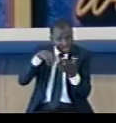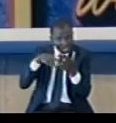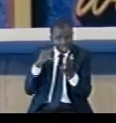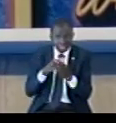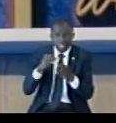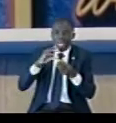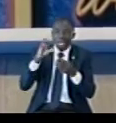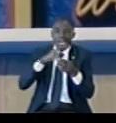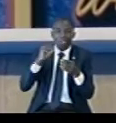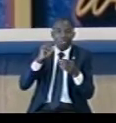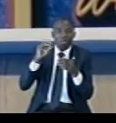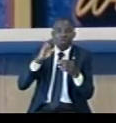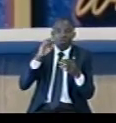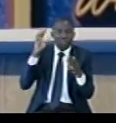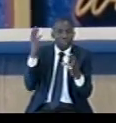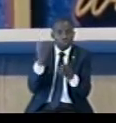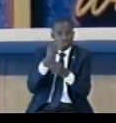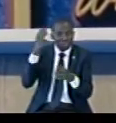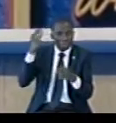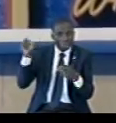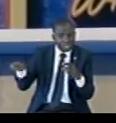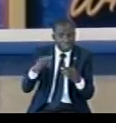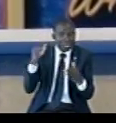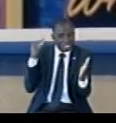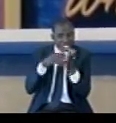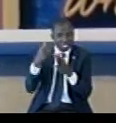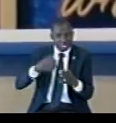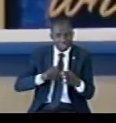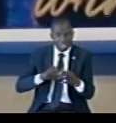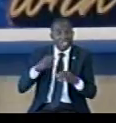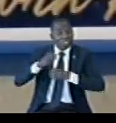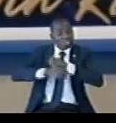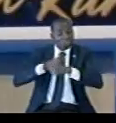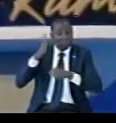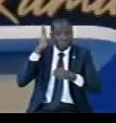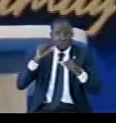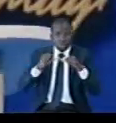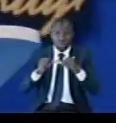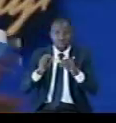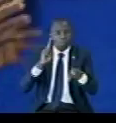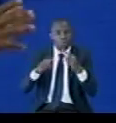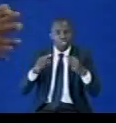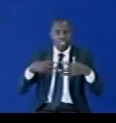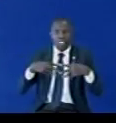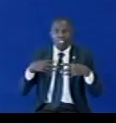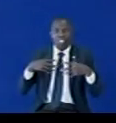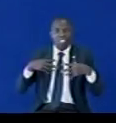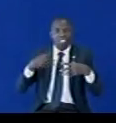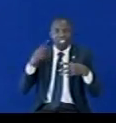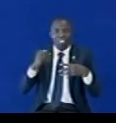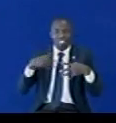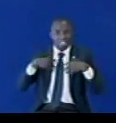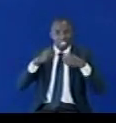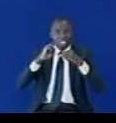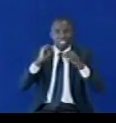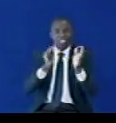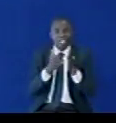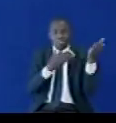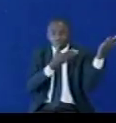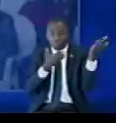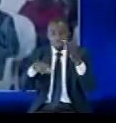the suffering will continue. But I'm pleading that you blot